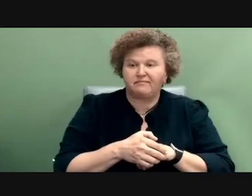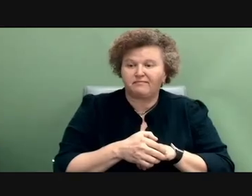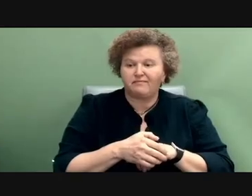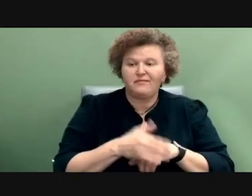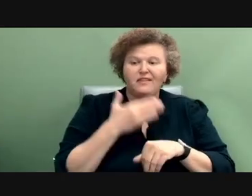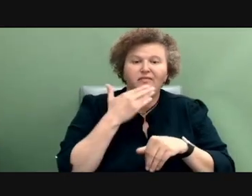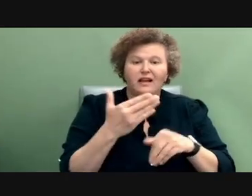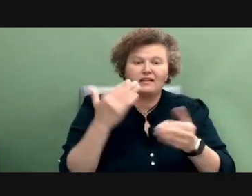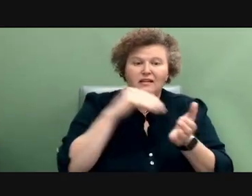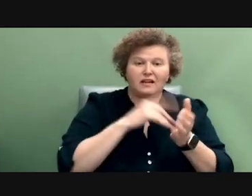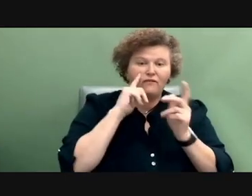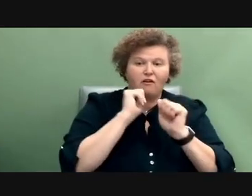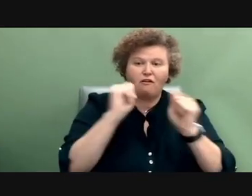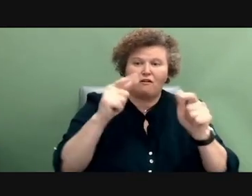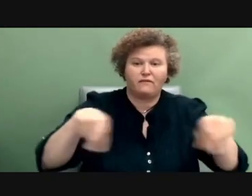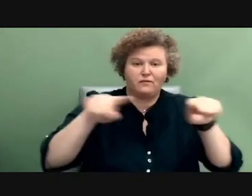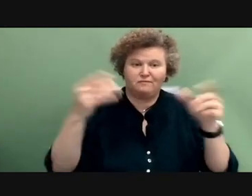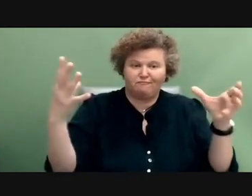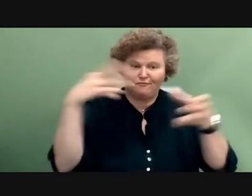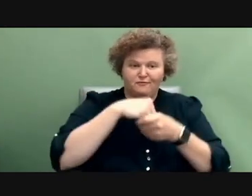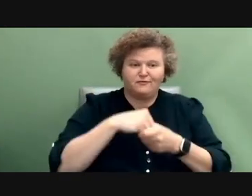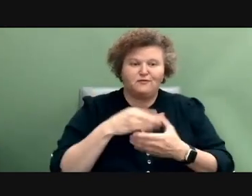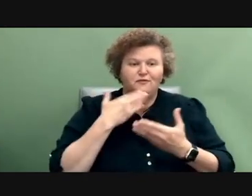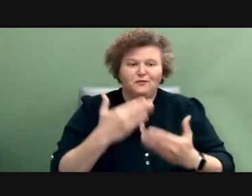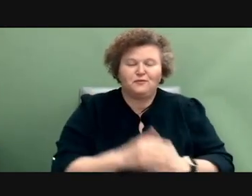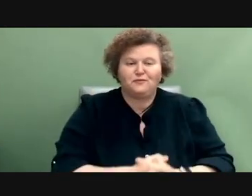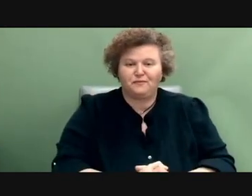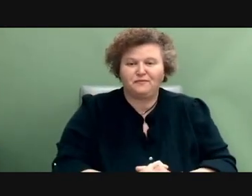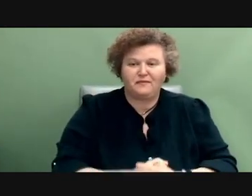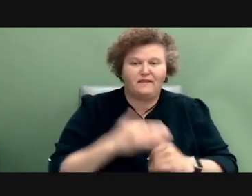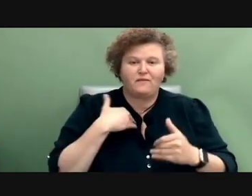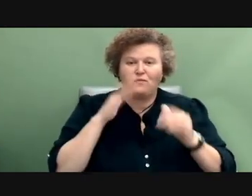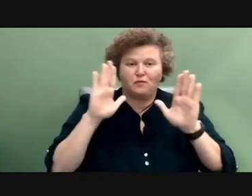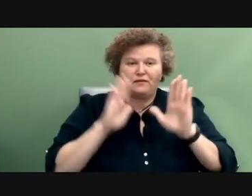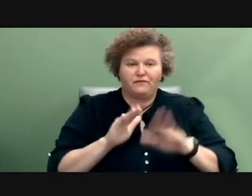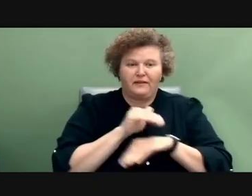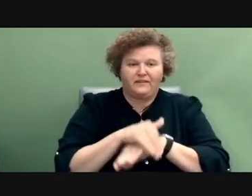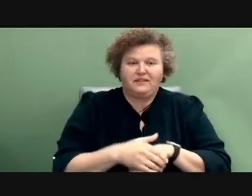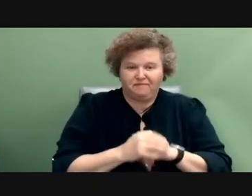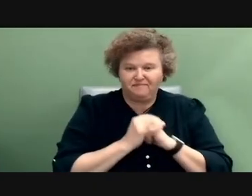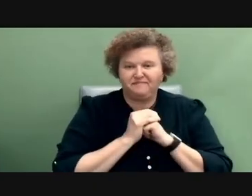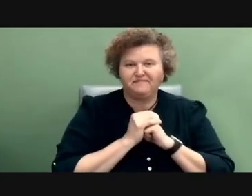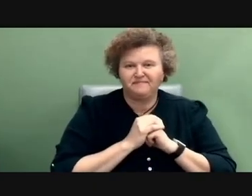plan related with those individuals. And again, we definitely appreciate